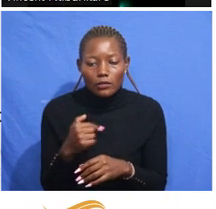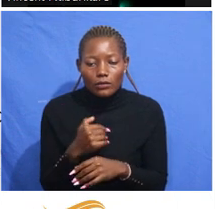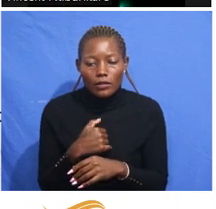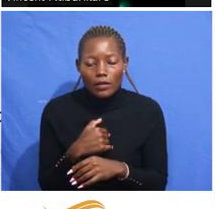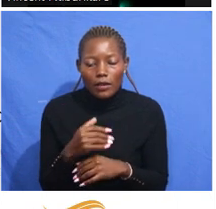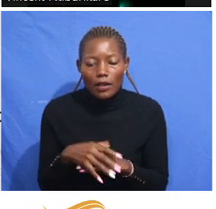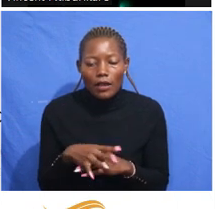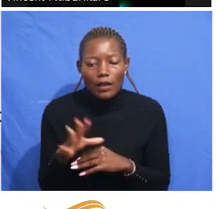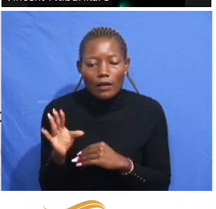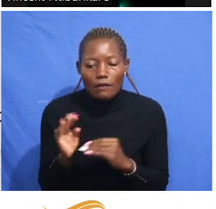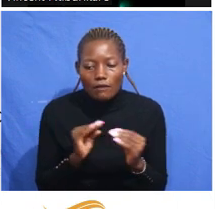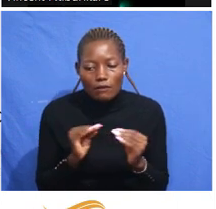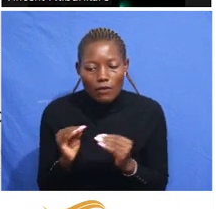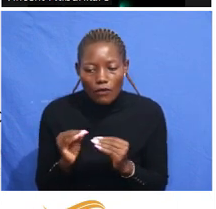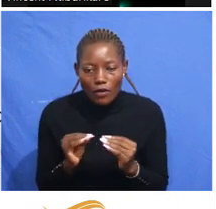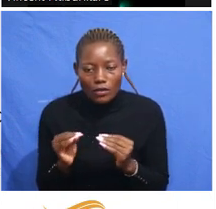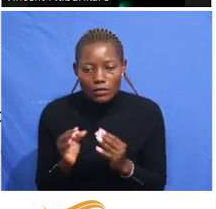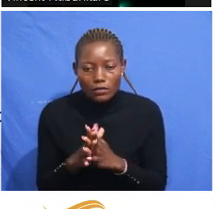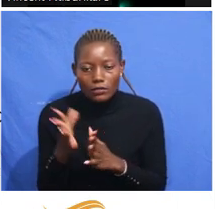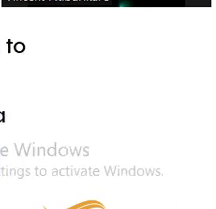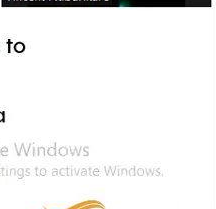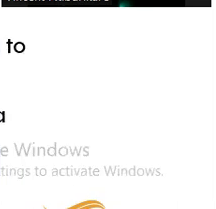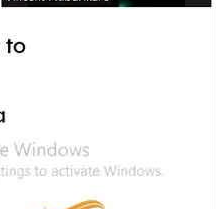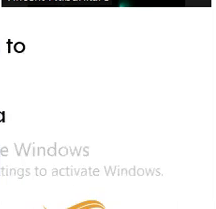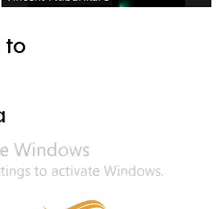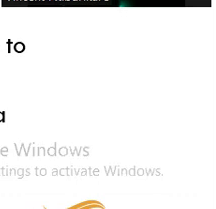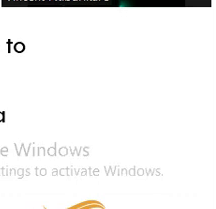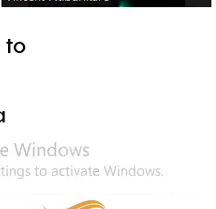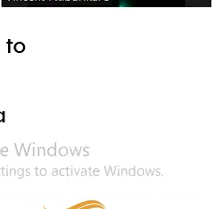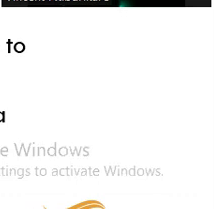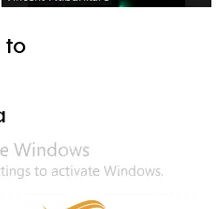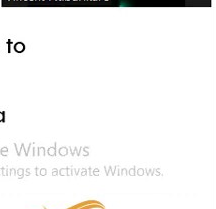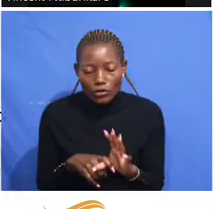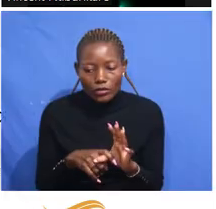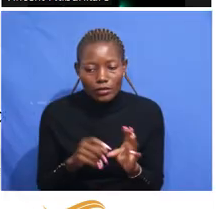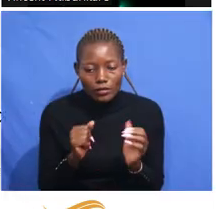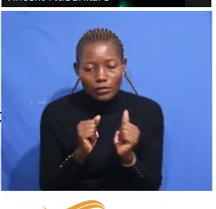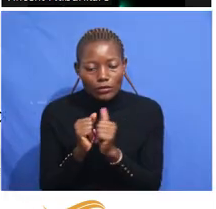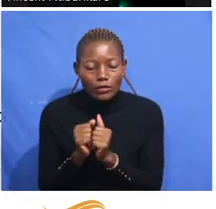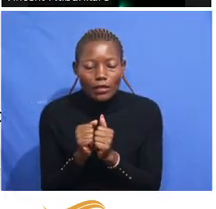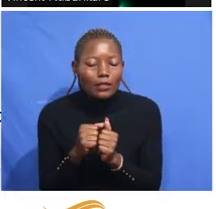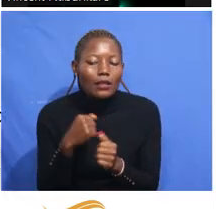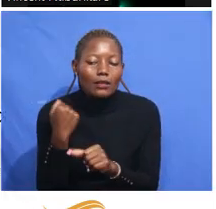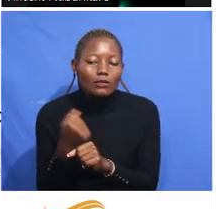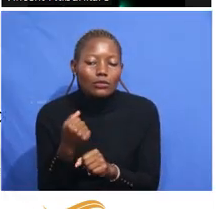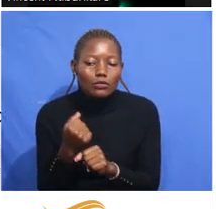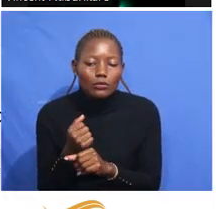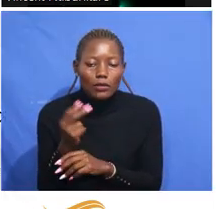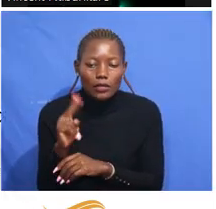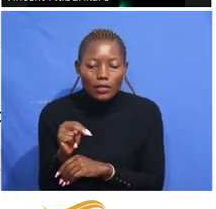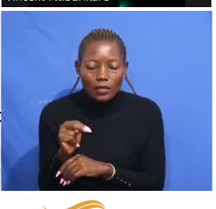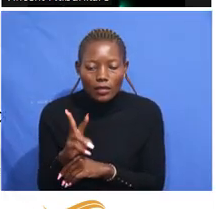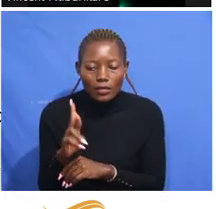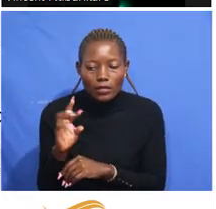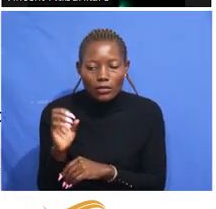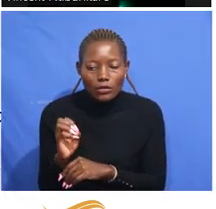neurotransmitters, because the axon terminal is the one that now joins with a muscle to form what we call a neuromuscular